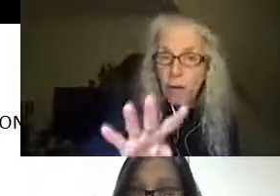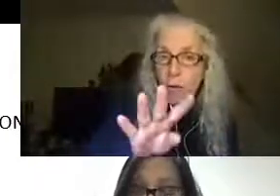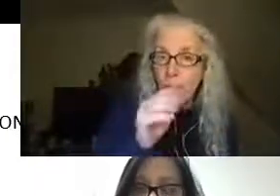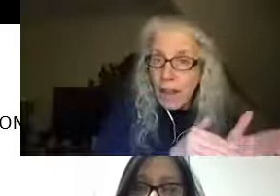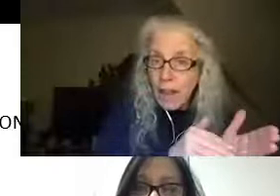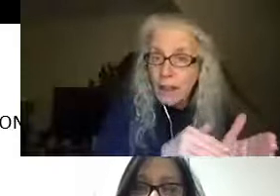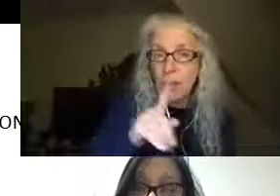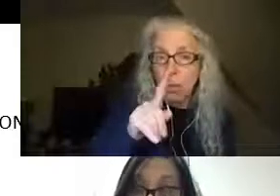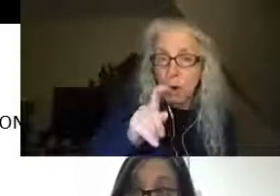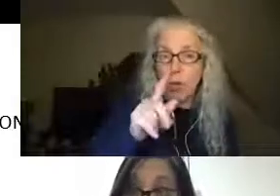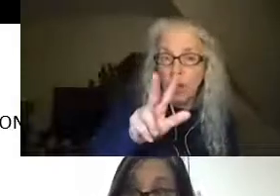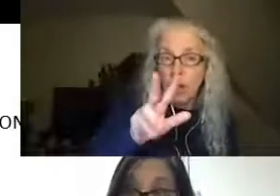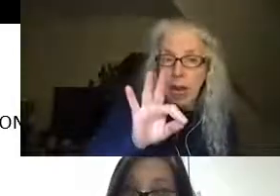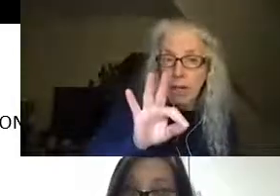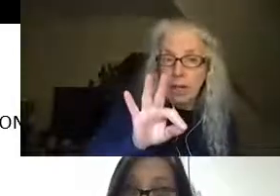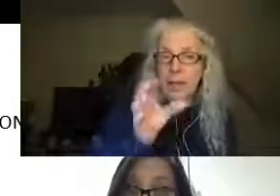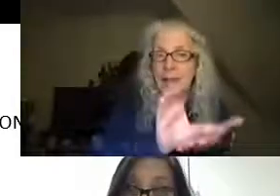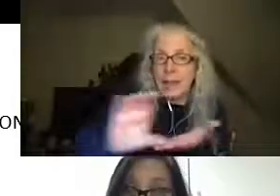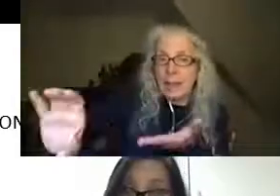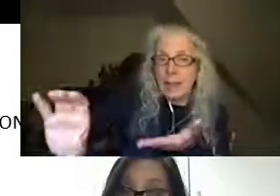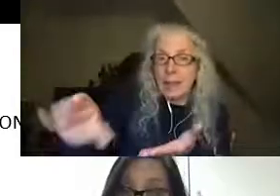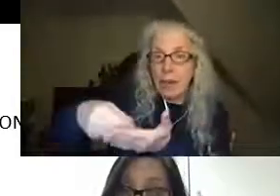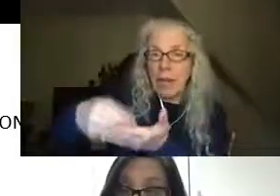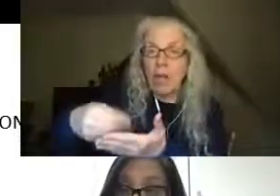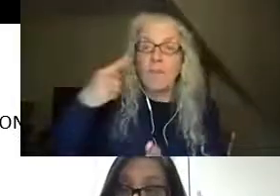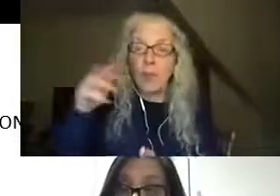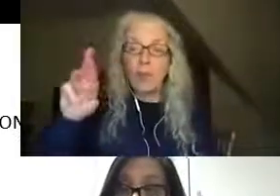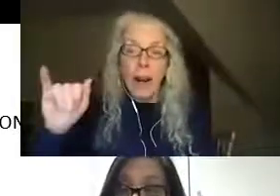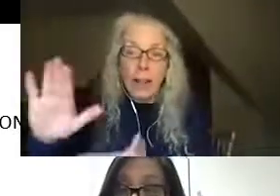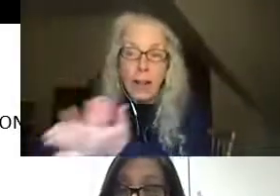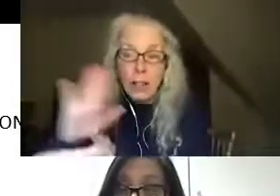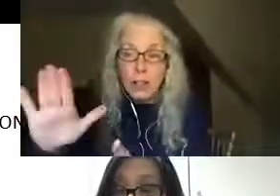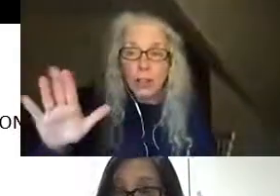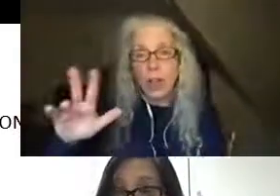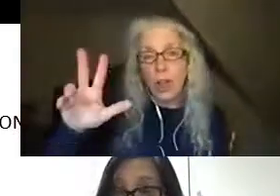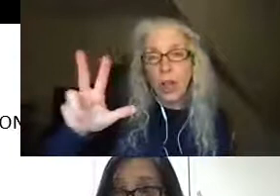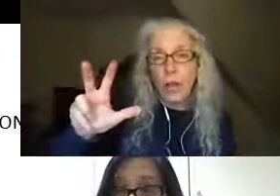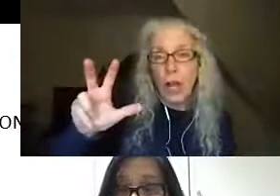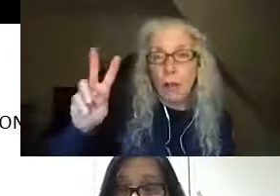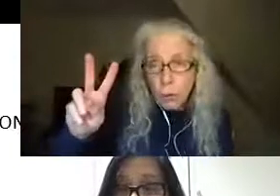$344,139. The subaward given to RIC was in the amount of